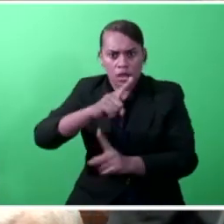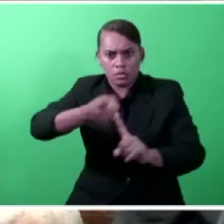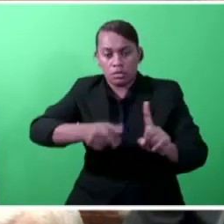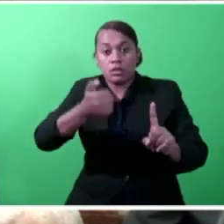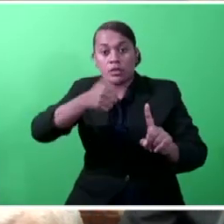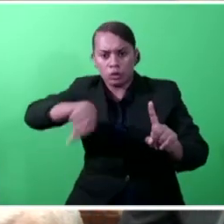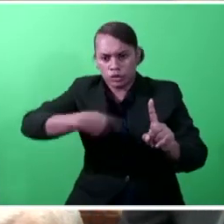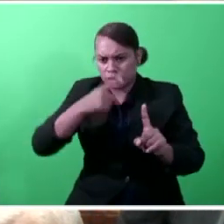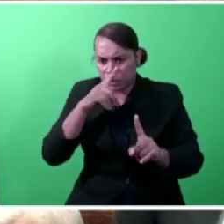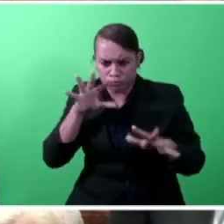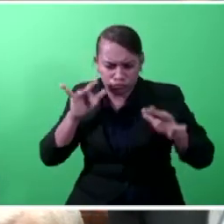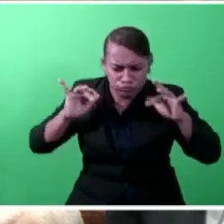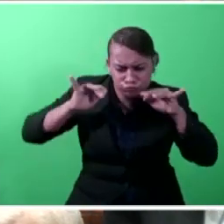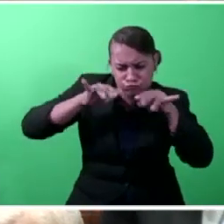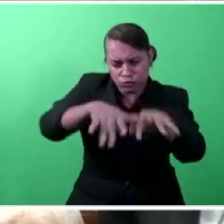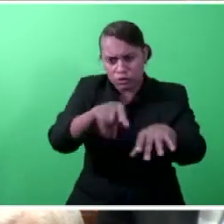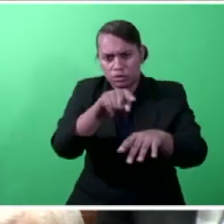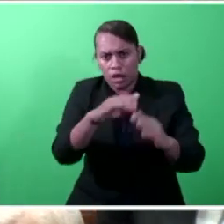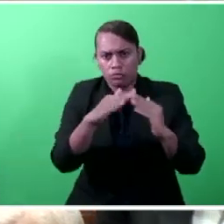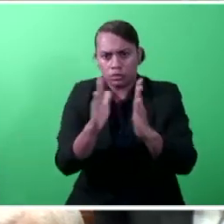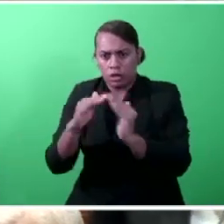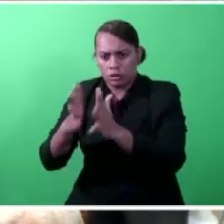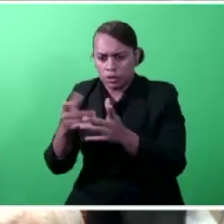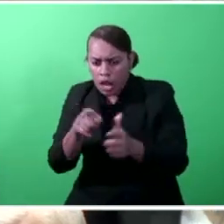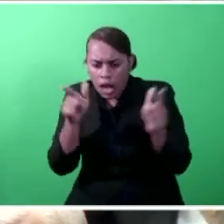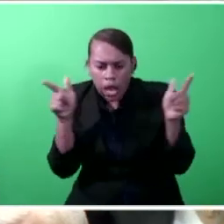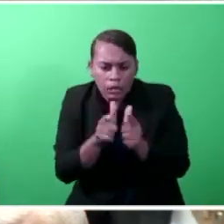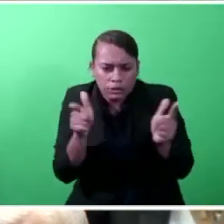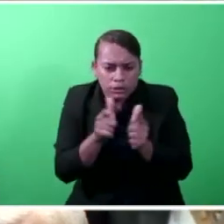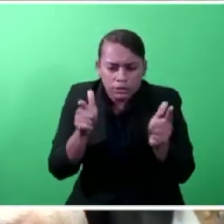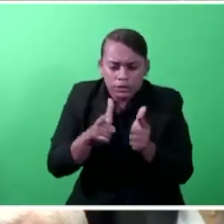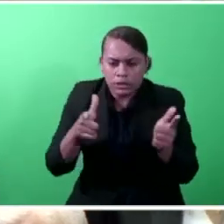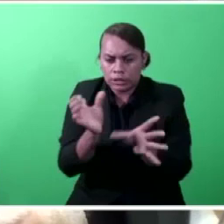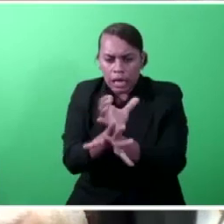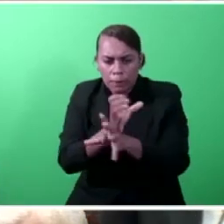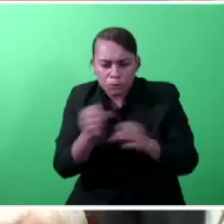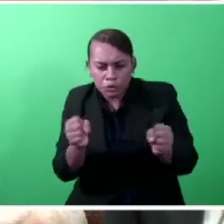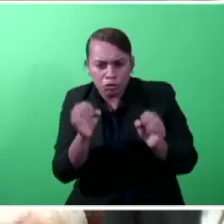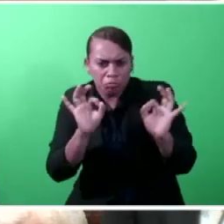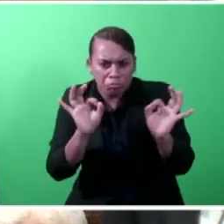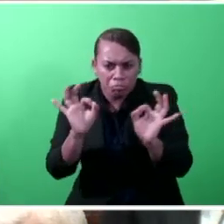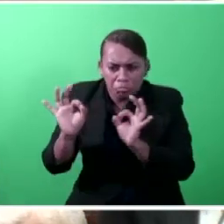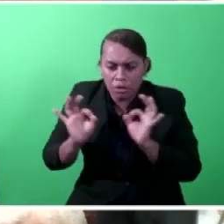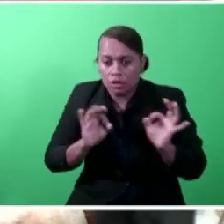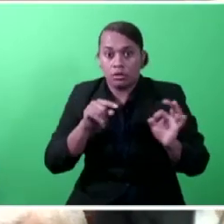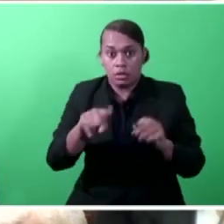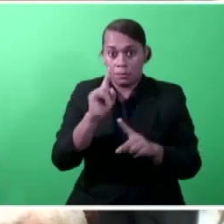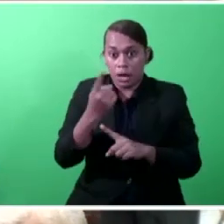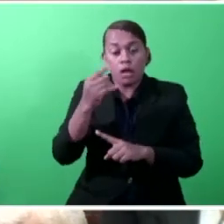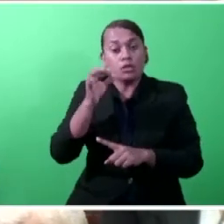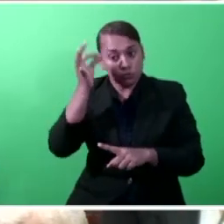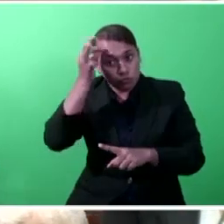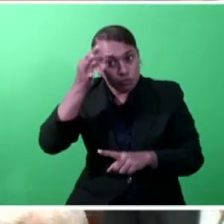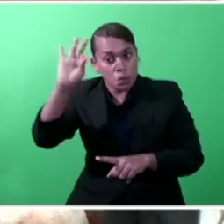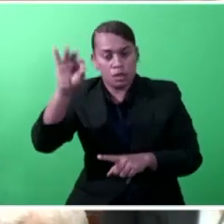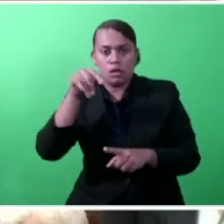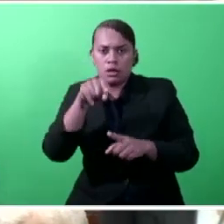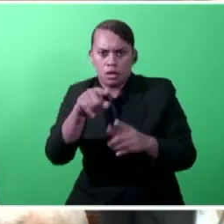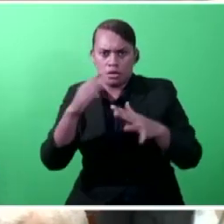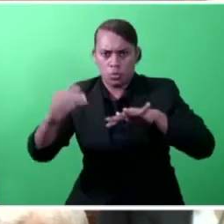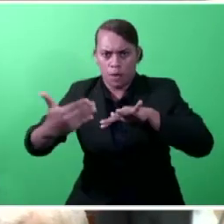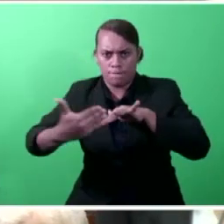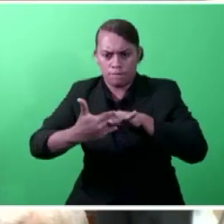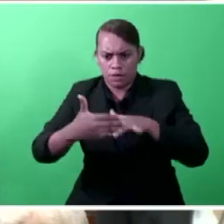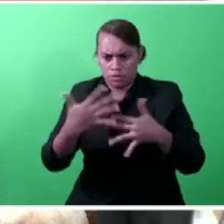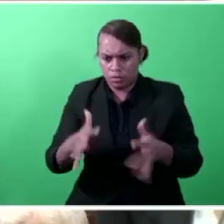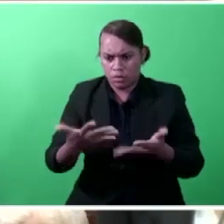evacuees. There was minimal damage recorded for the infrastructure sector. However, the Rotuma jetty felt the wrath of the strong